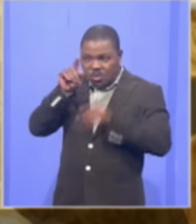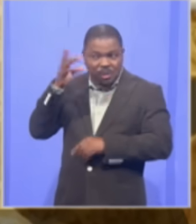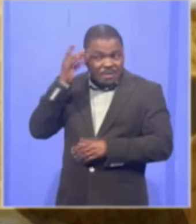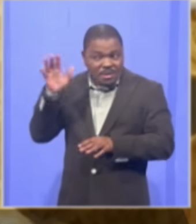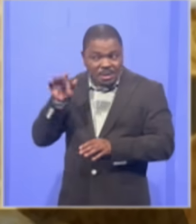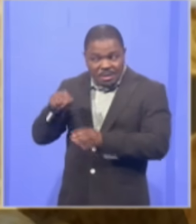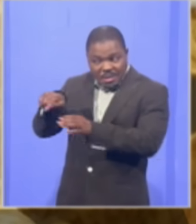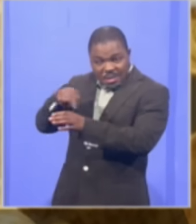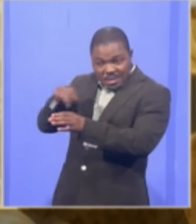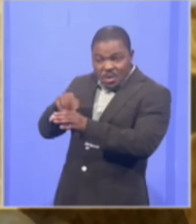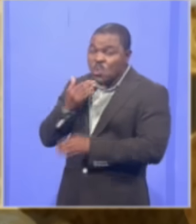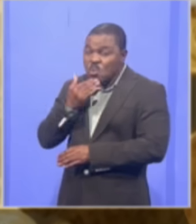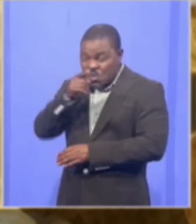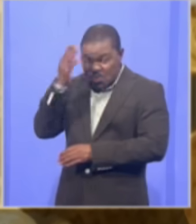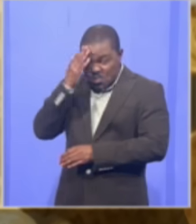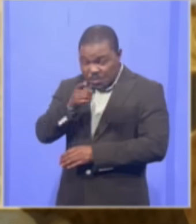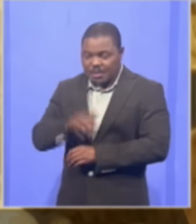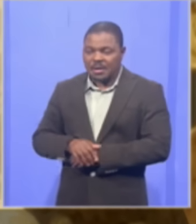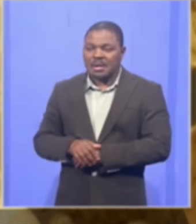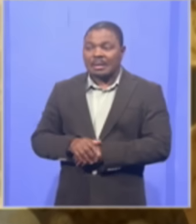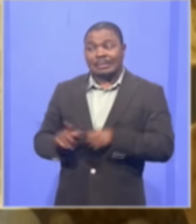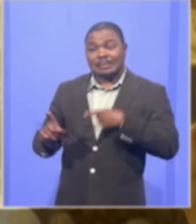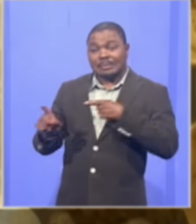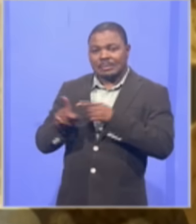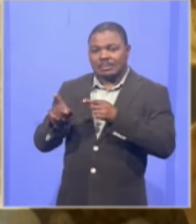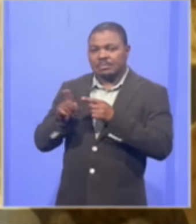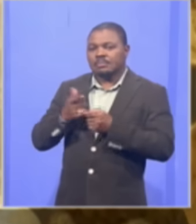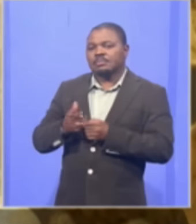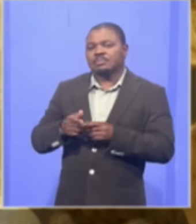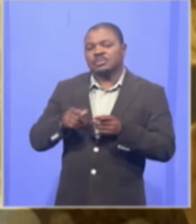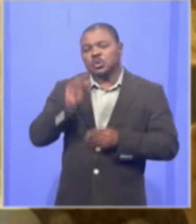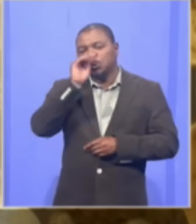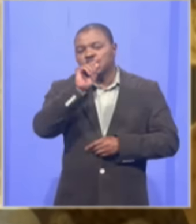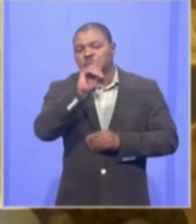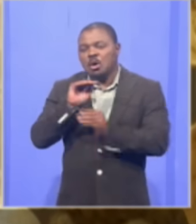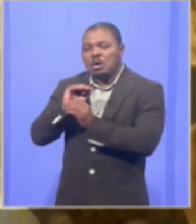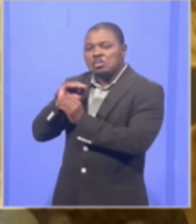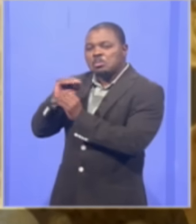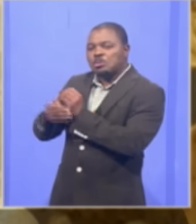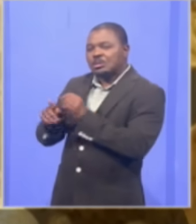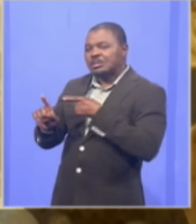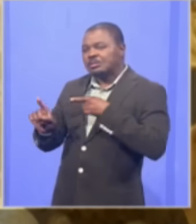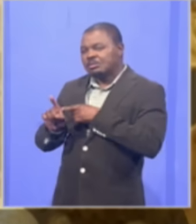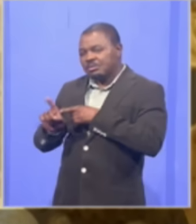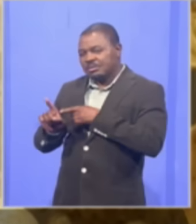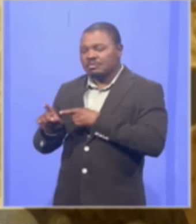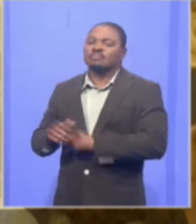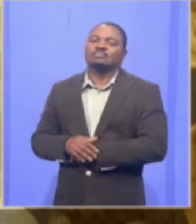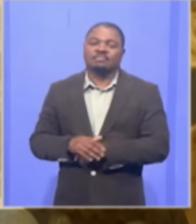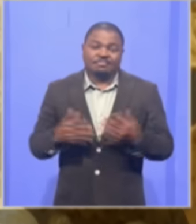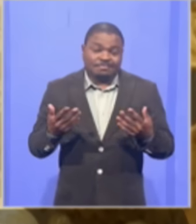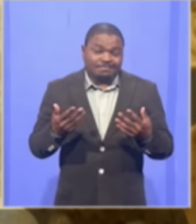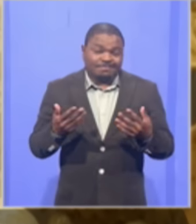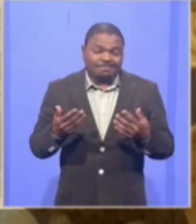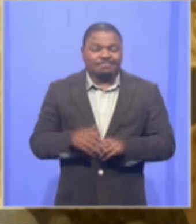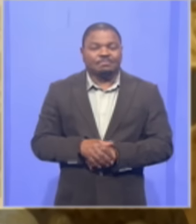him? And except for the fact that he gets shielded by the press for his entire life, that's the one